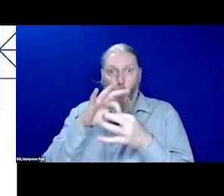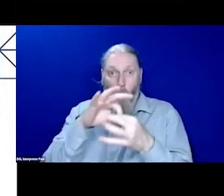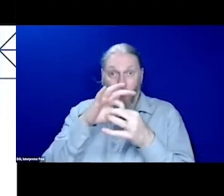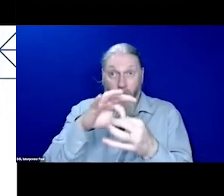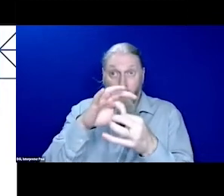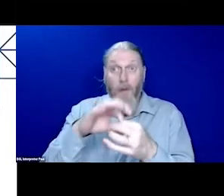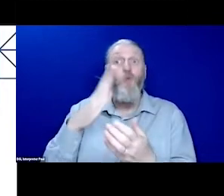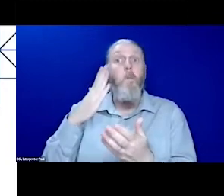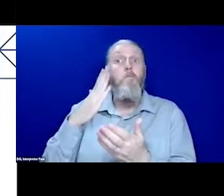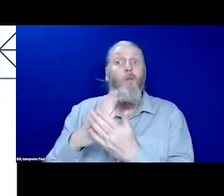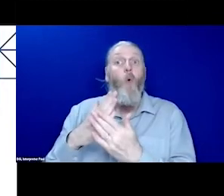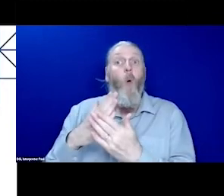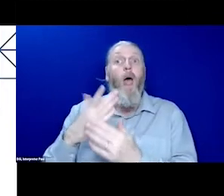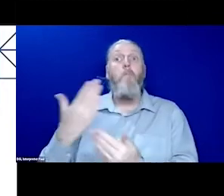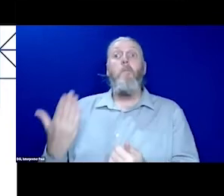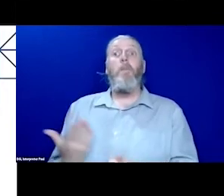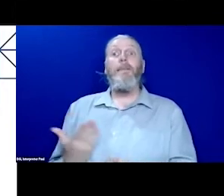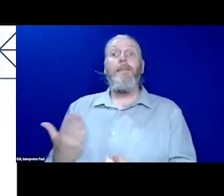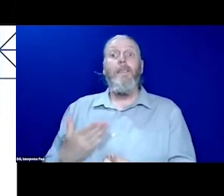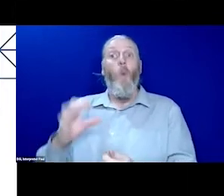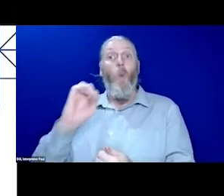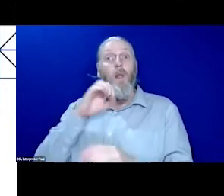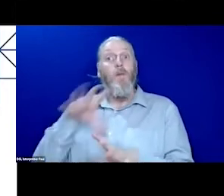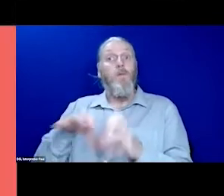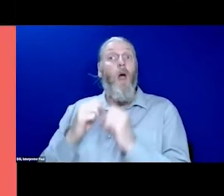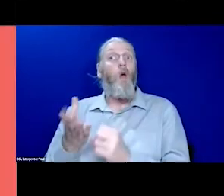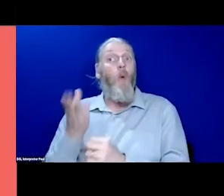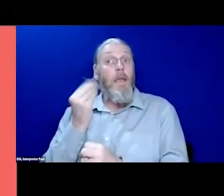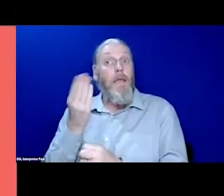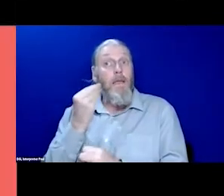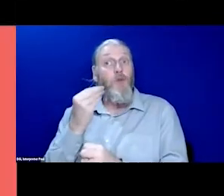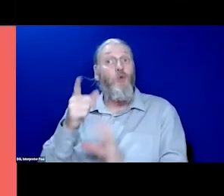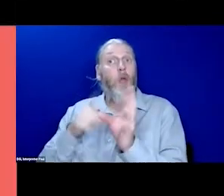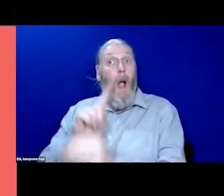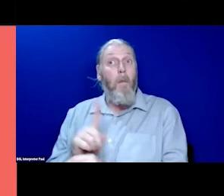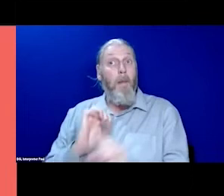business. Next slide.